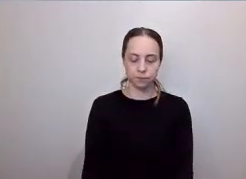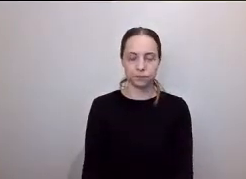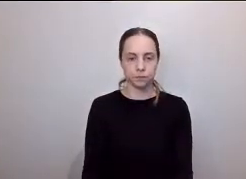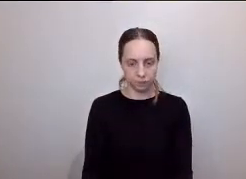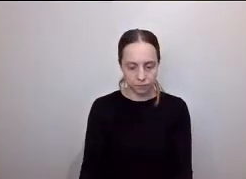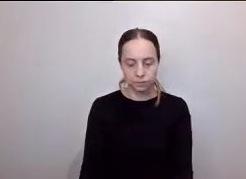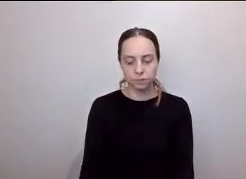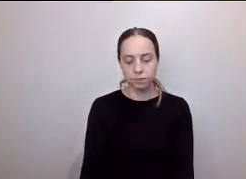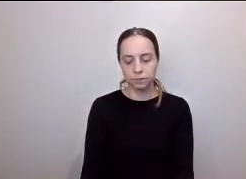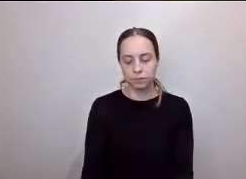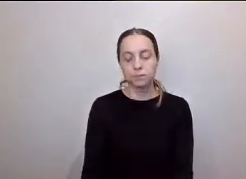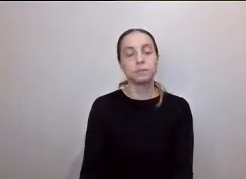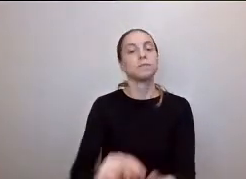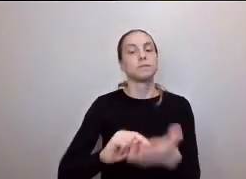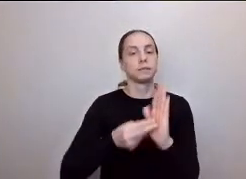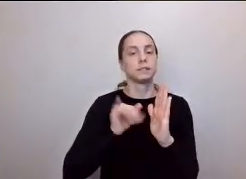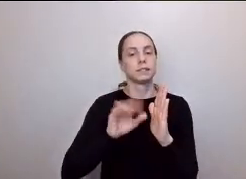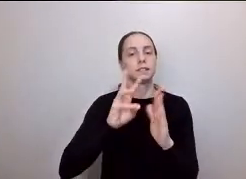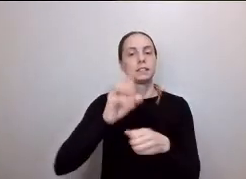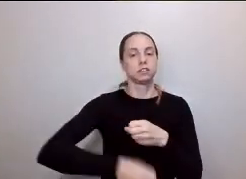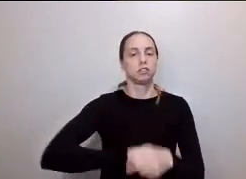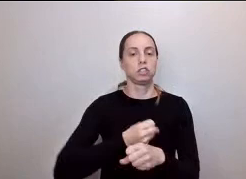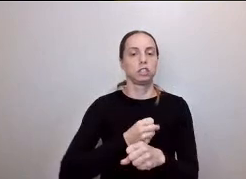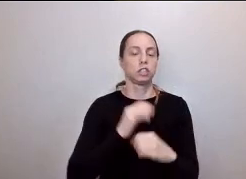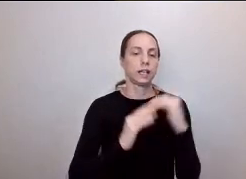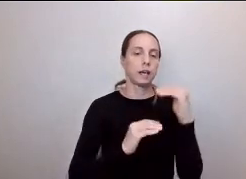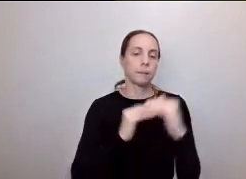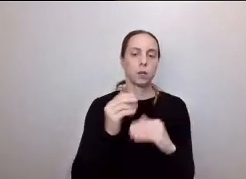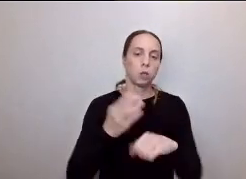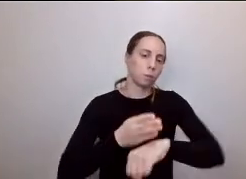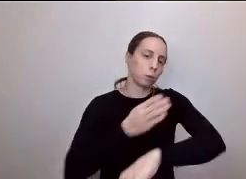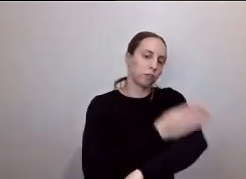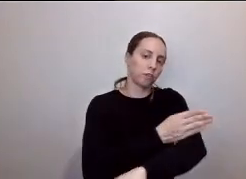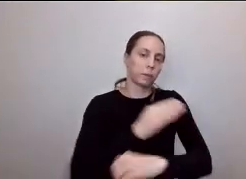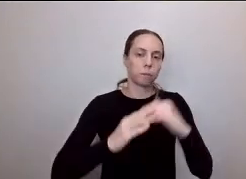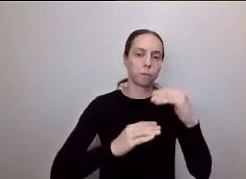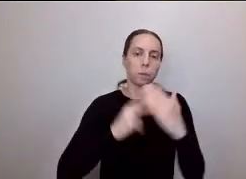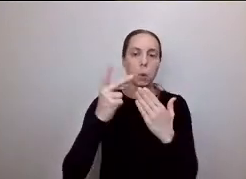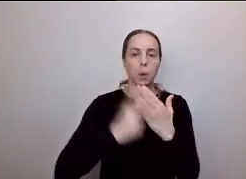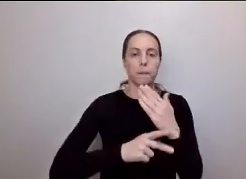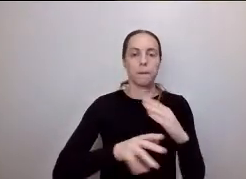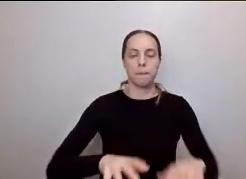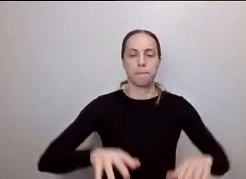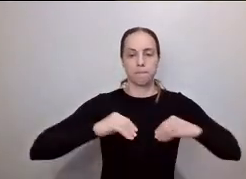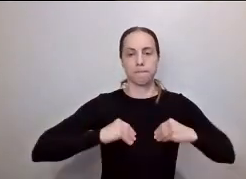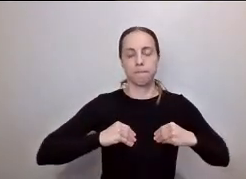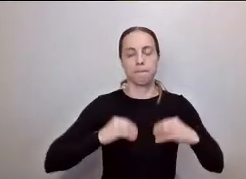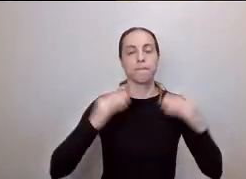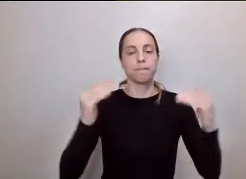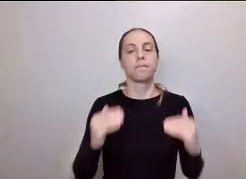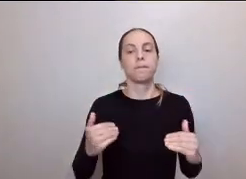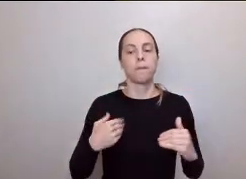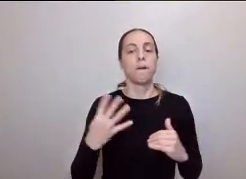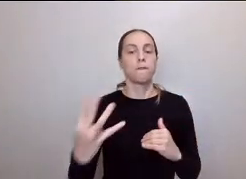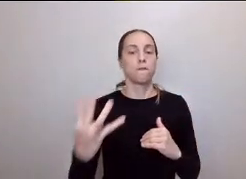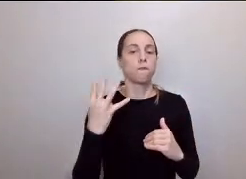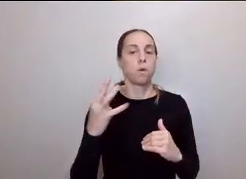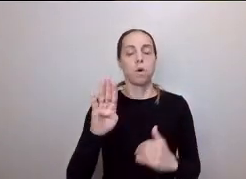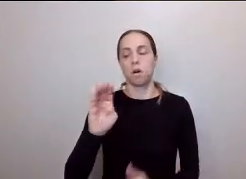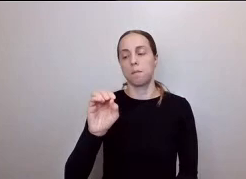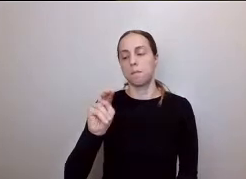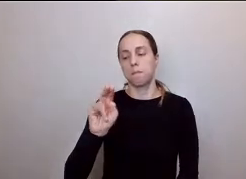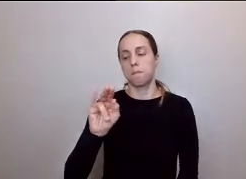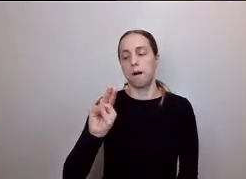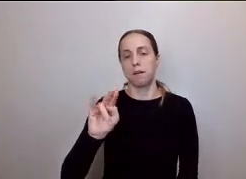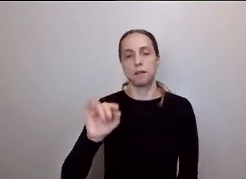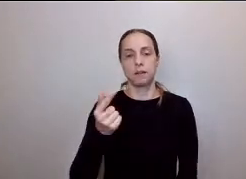improvement program is adopted. Next, we have a series of four bonding resolutions that total just under $108.7 million, all reflected